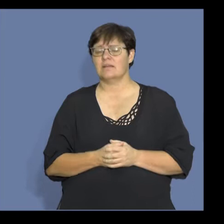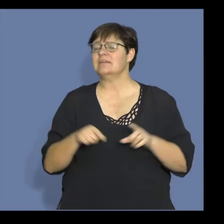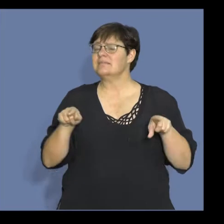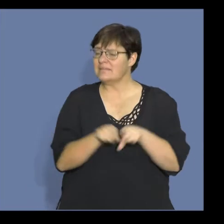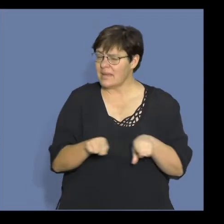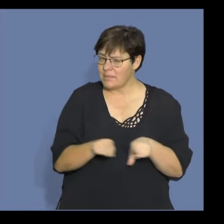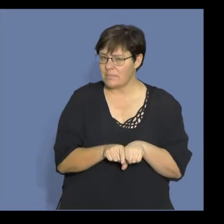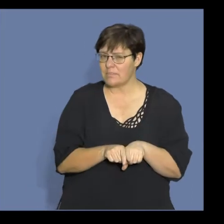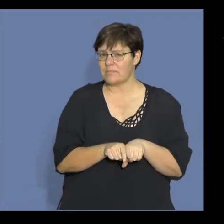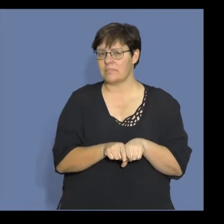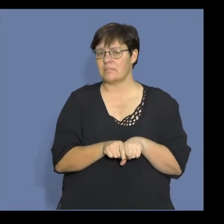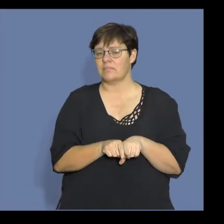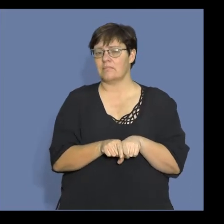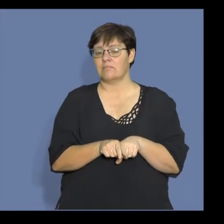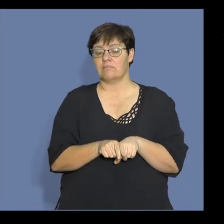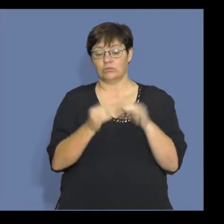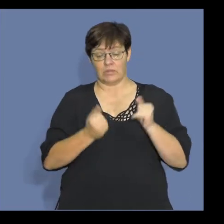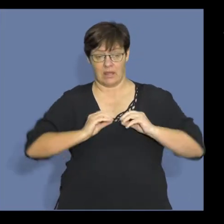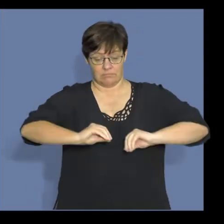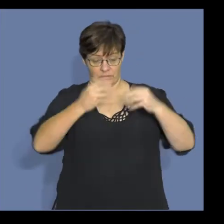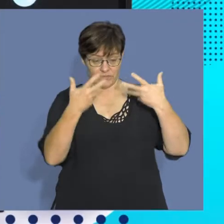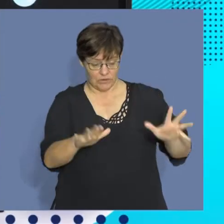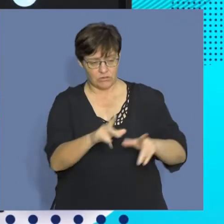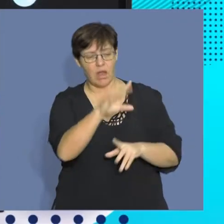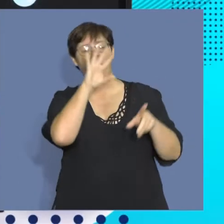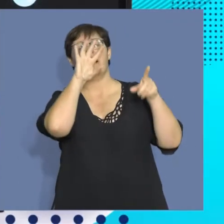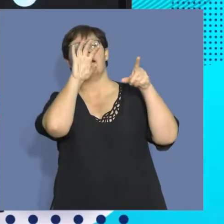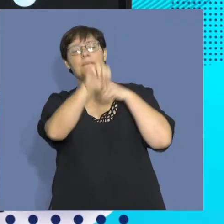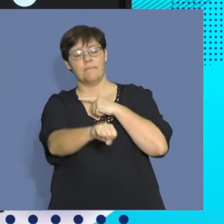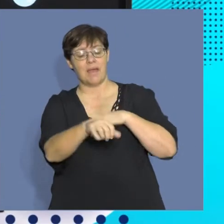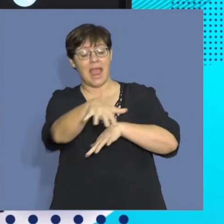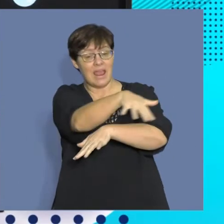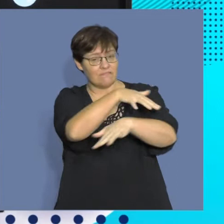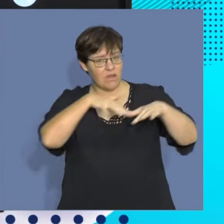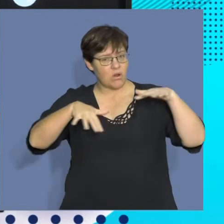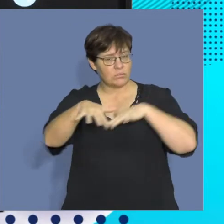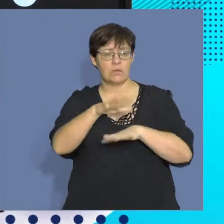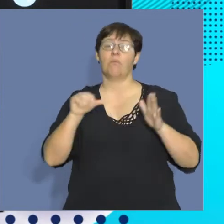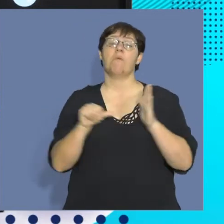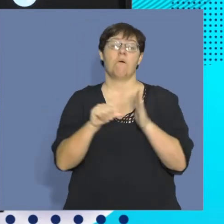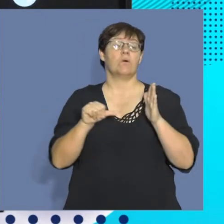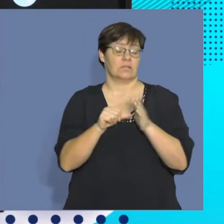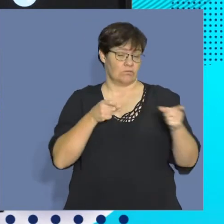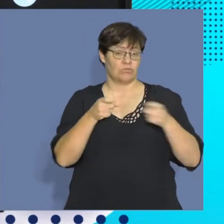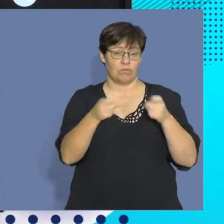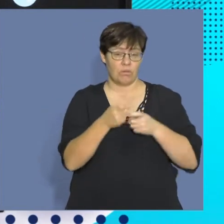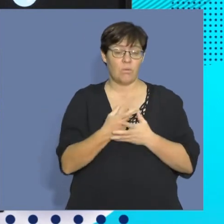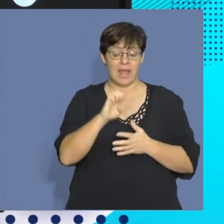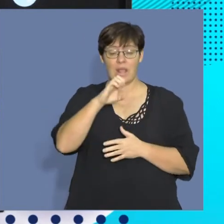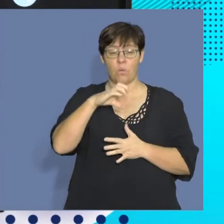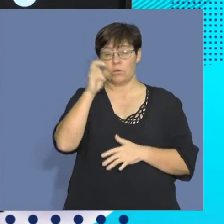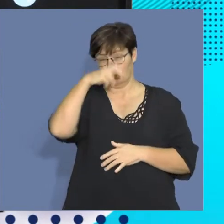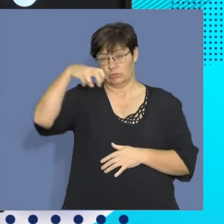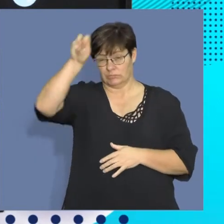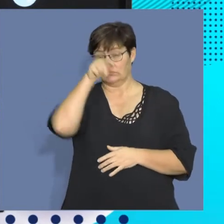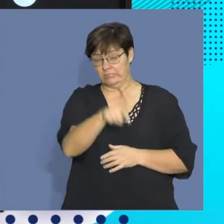It's also important that at the end of this section, we recognize that the context of our environment is very important. One, in terms of ecotourism